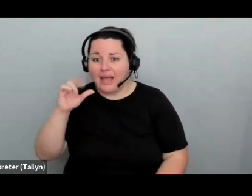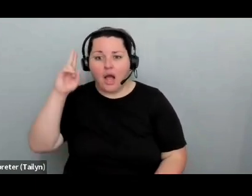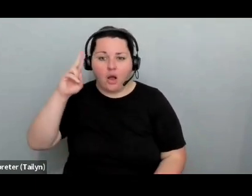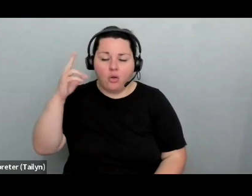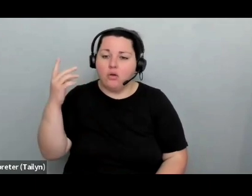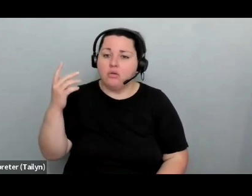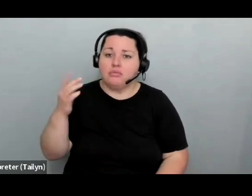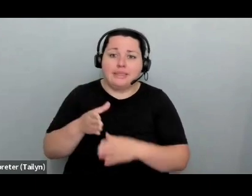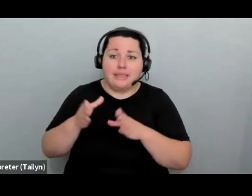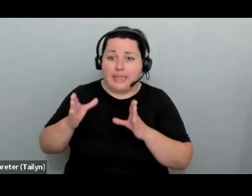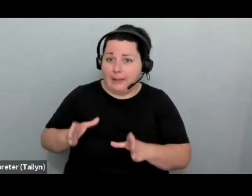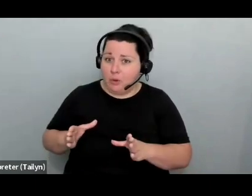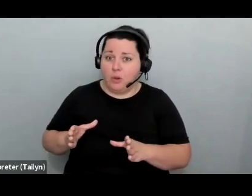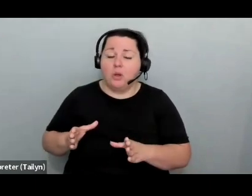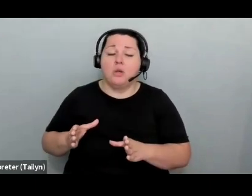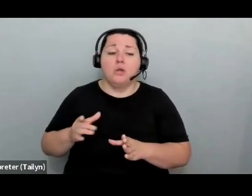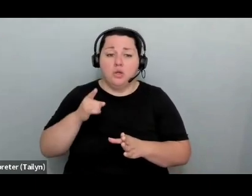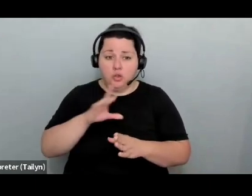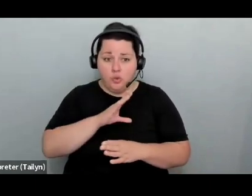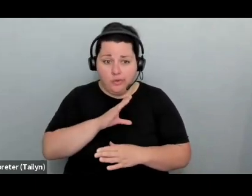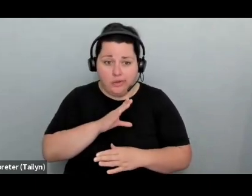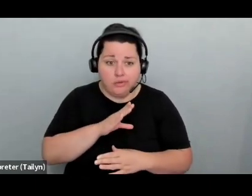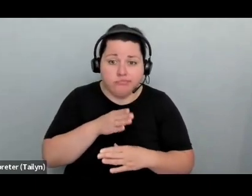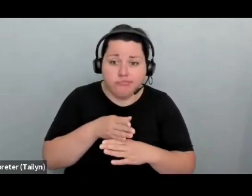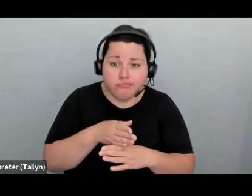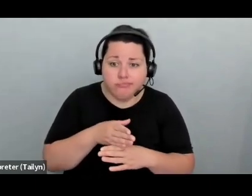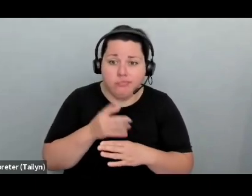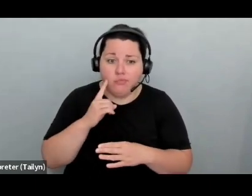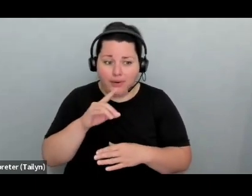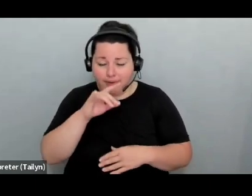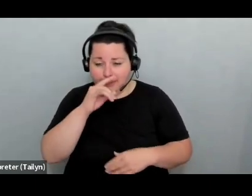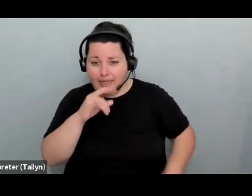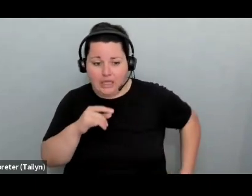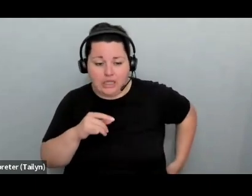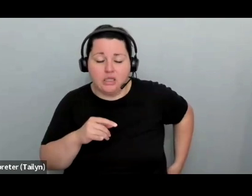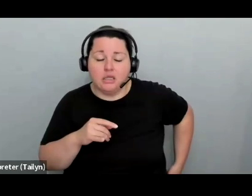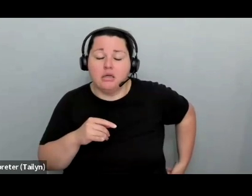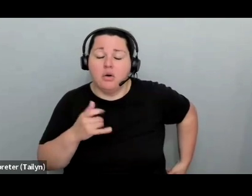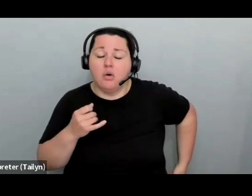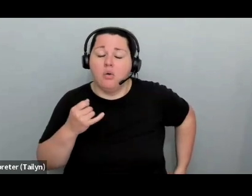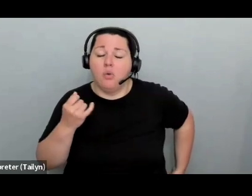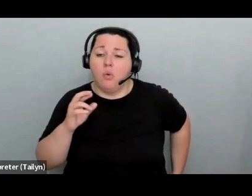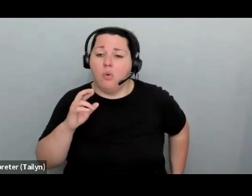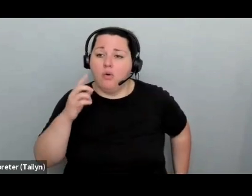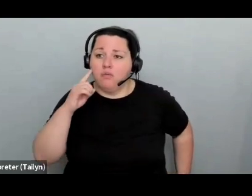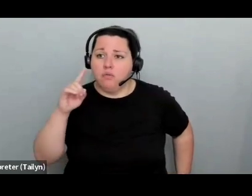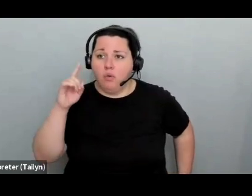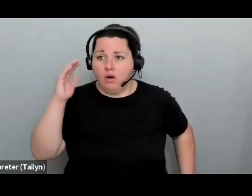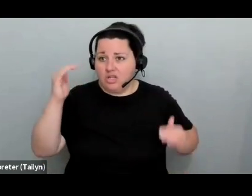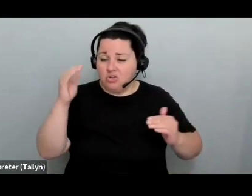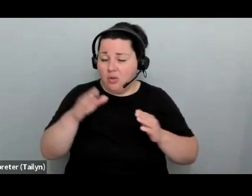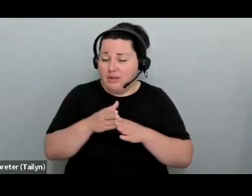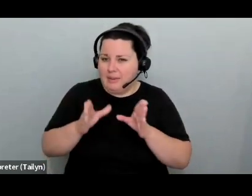uncle, even a neighbor, that where you're going to step in for your little neighbor kid, or as an adult neighbor, and you're